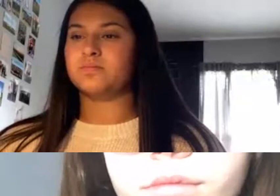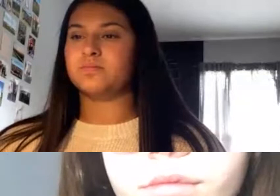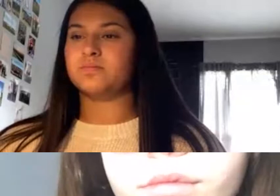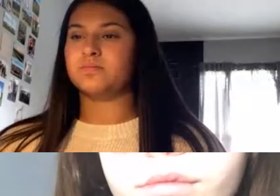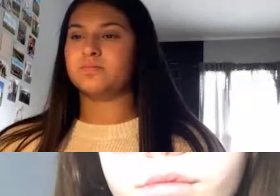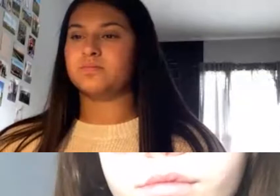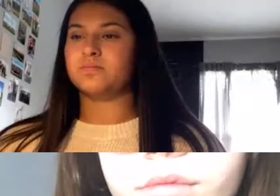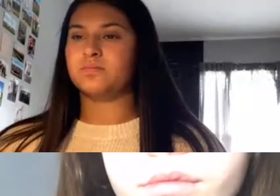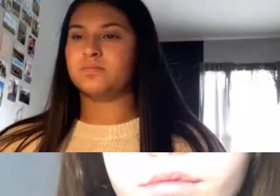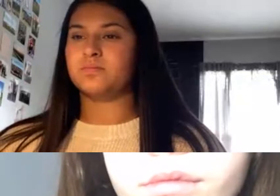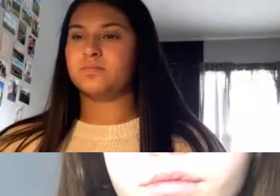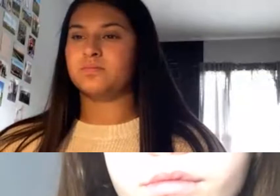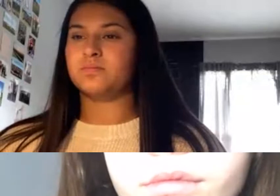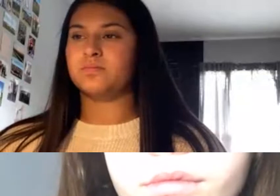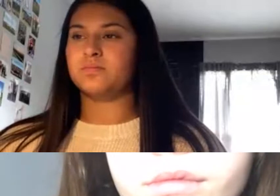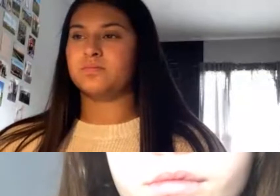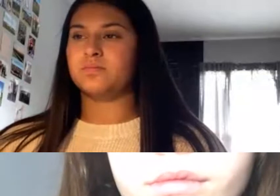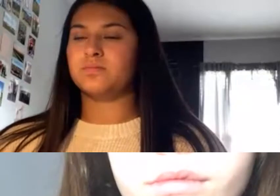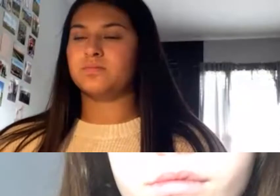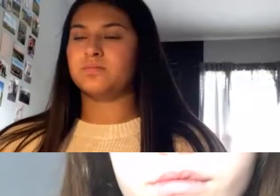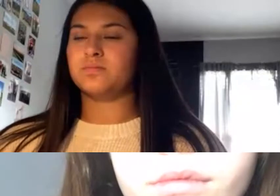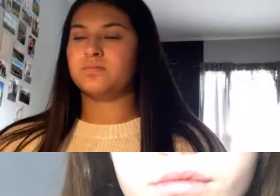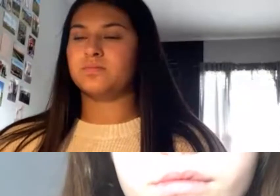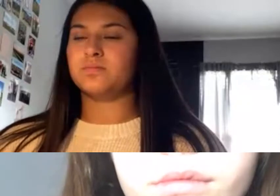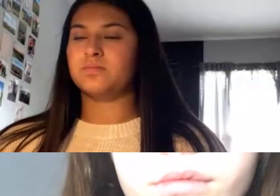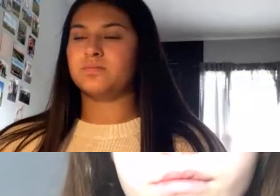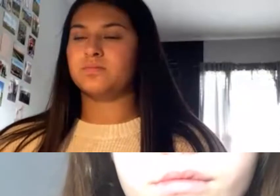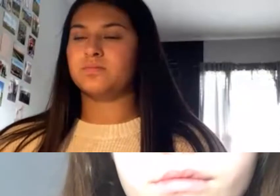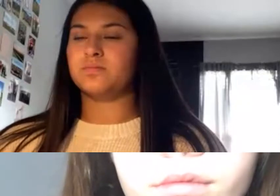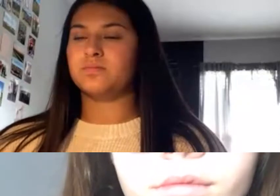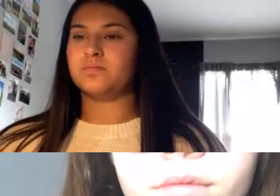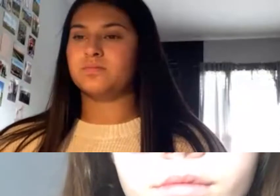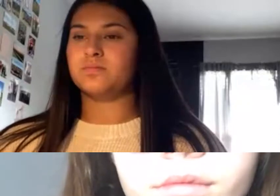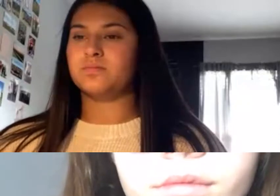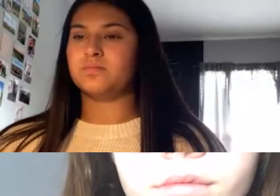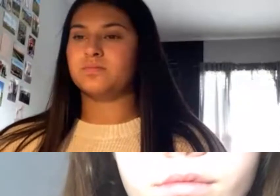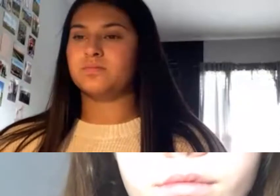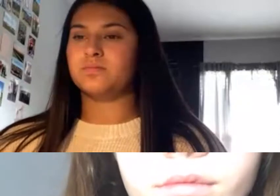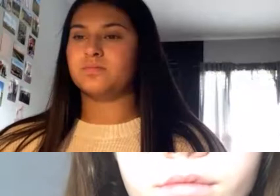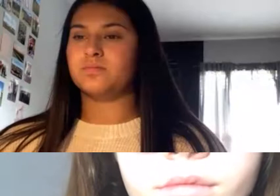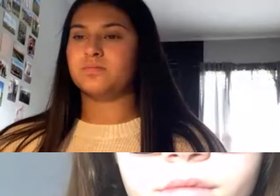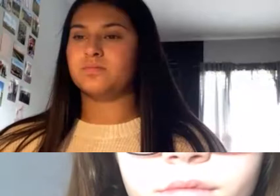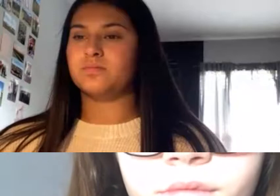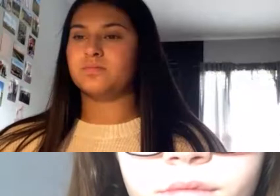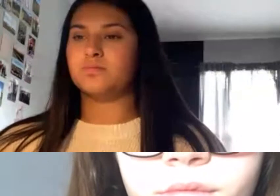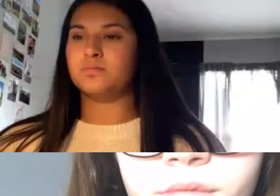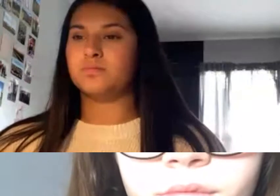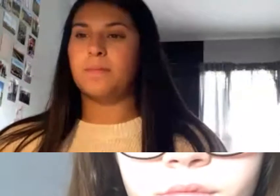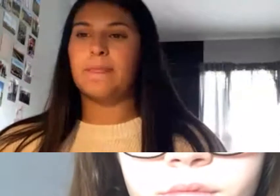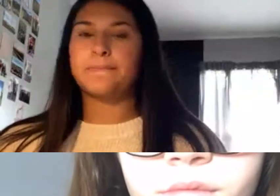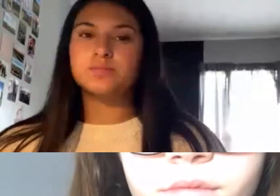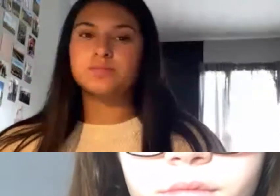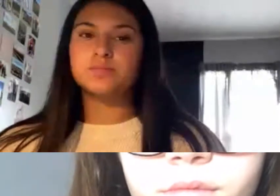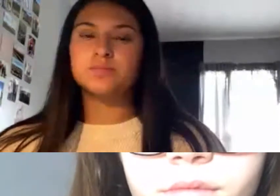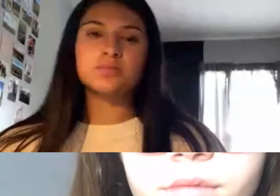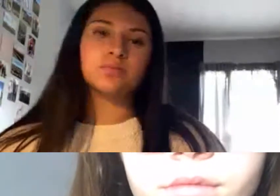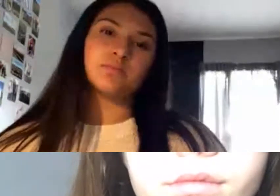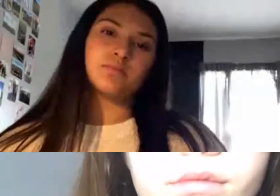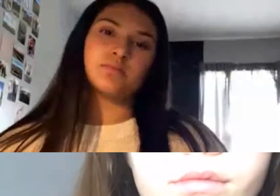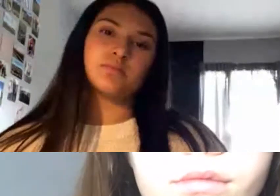my conversations with him already, he believes in student voice. And we ask you the same questions, and you will, maybe not